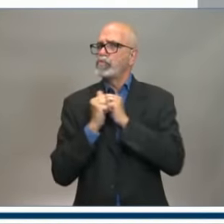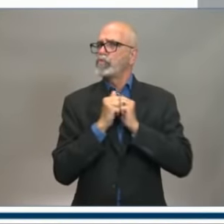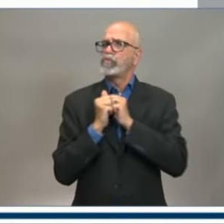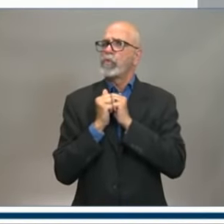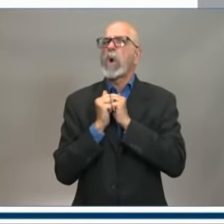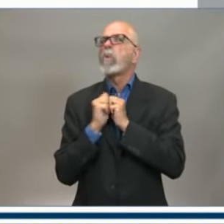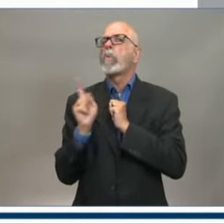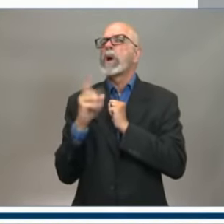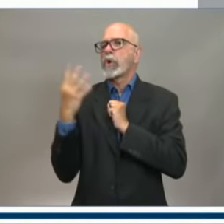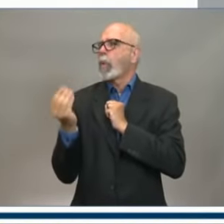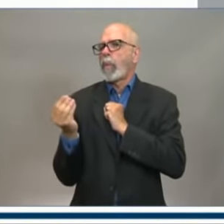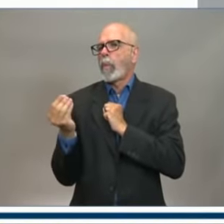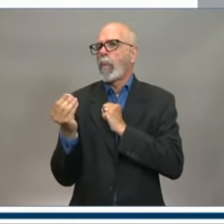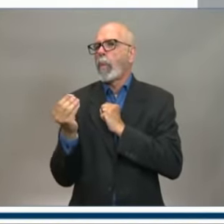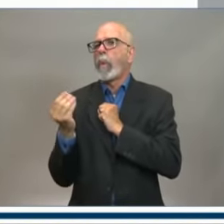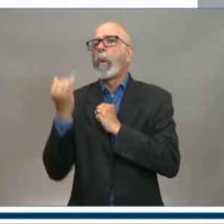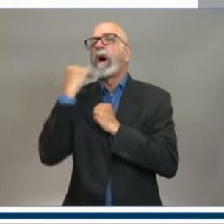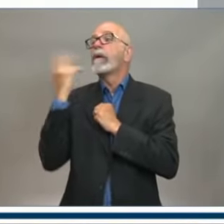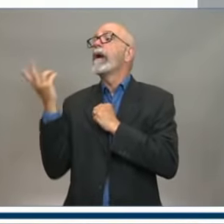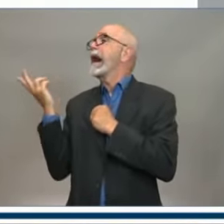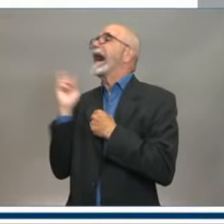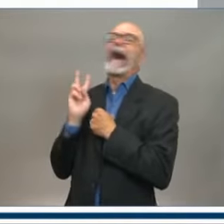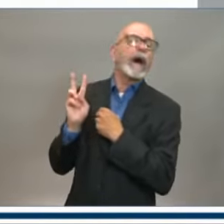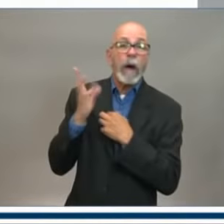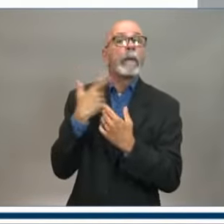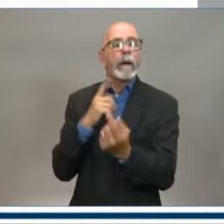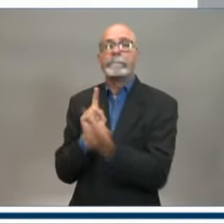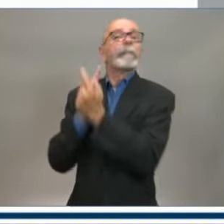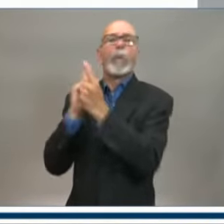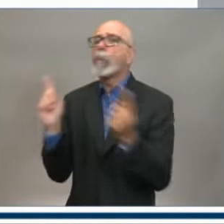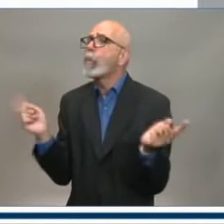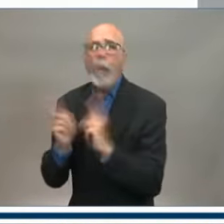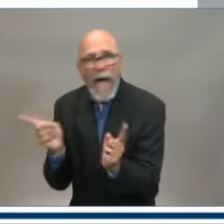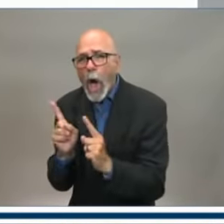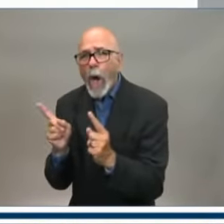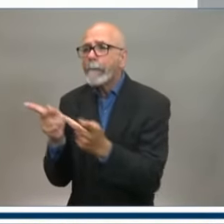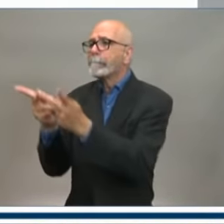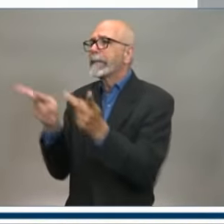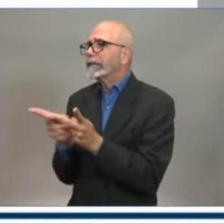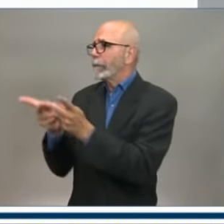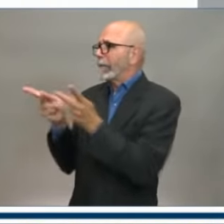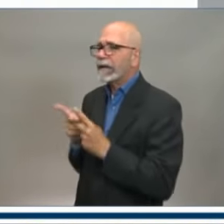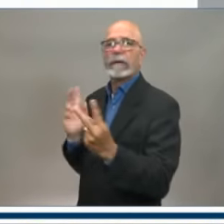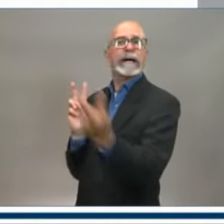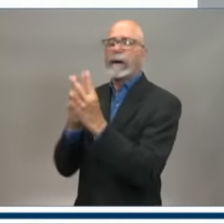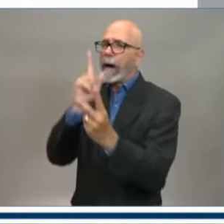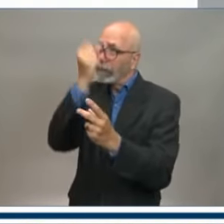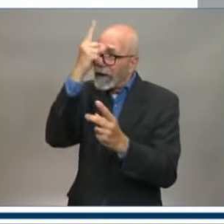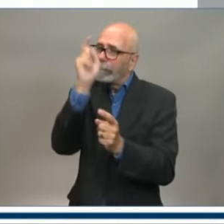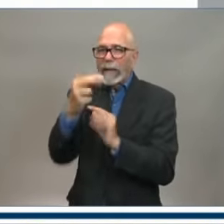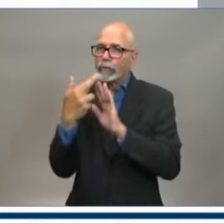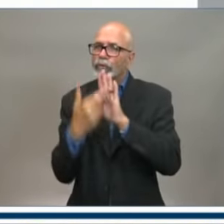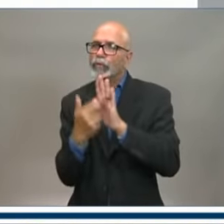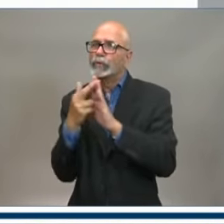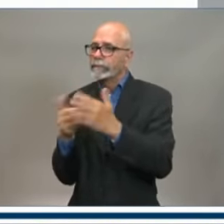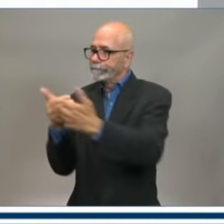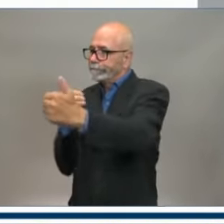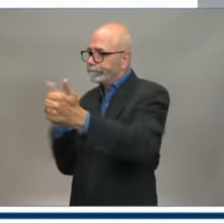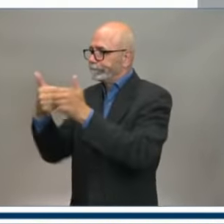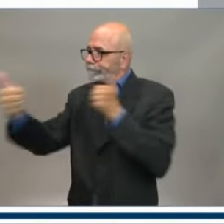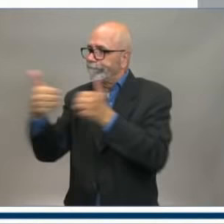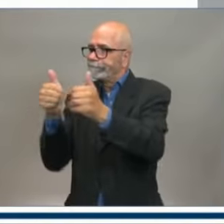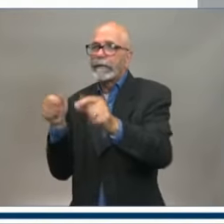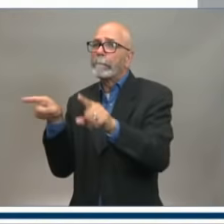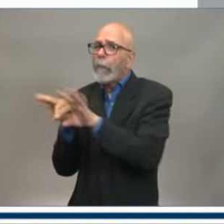what particular rules might be associated around that specific setting. That it's important that you